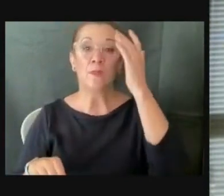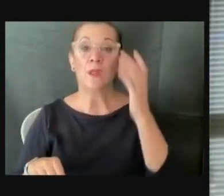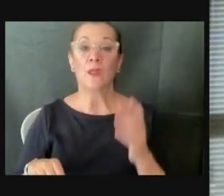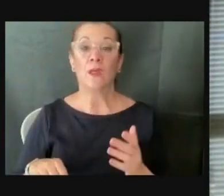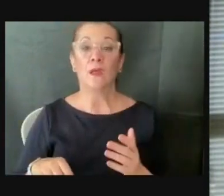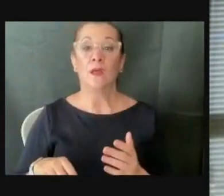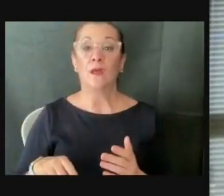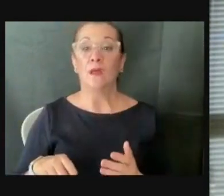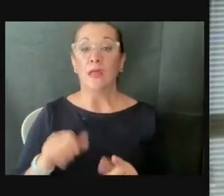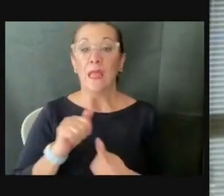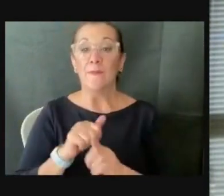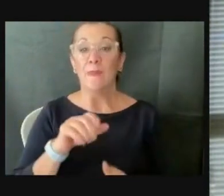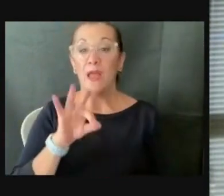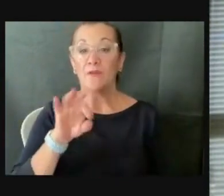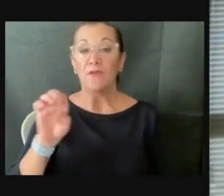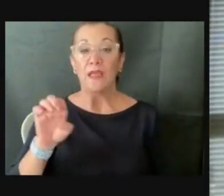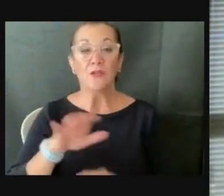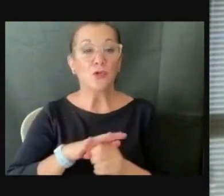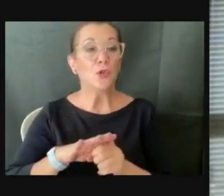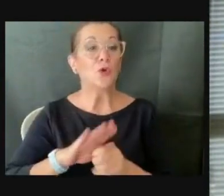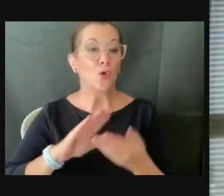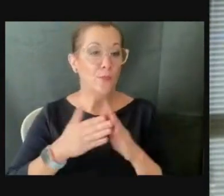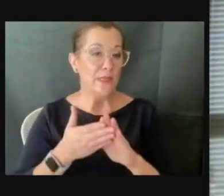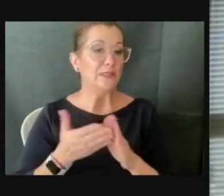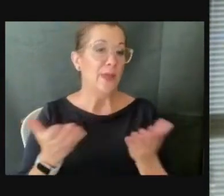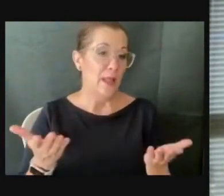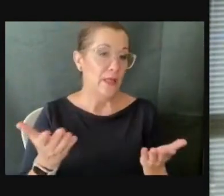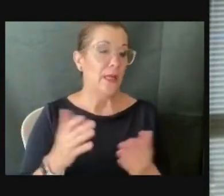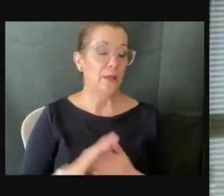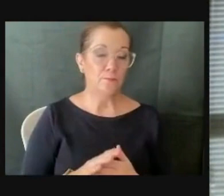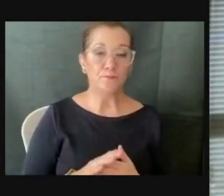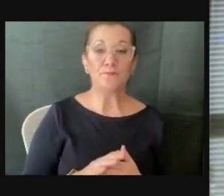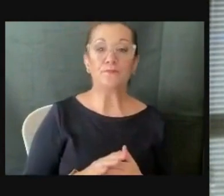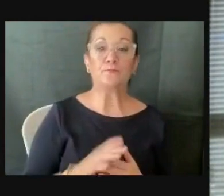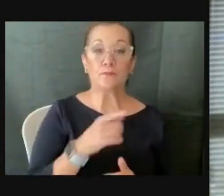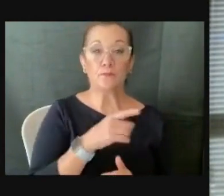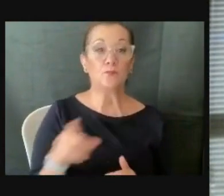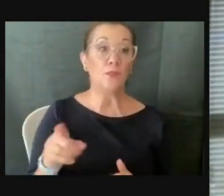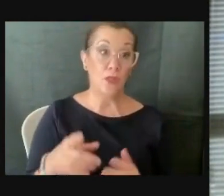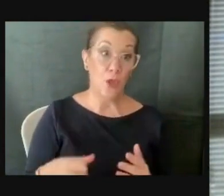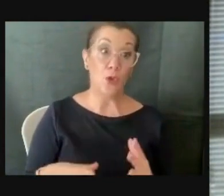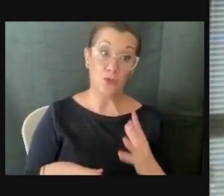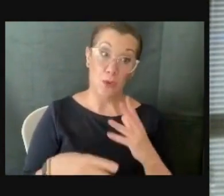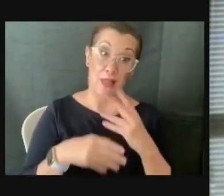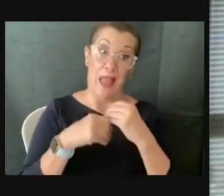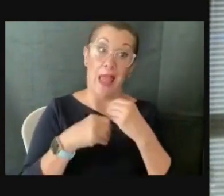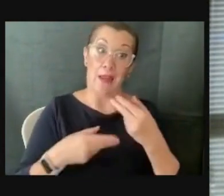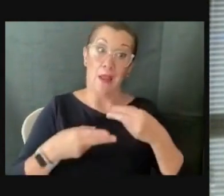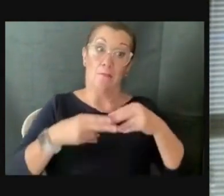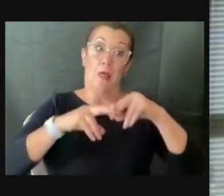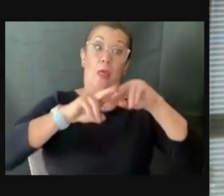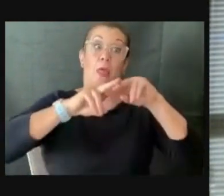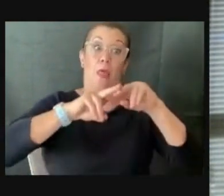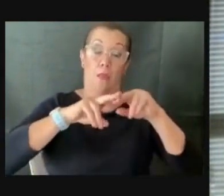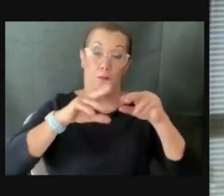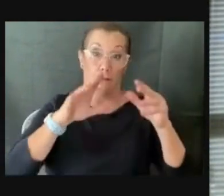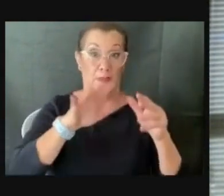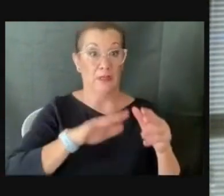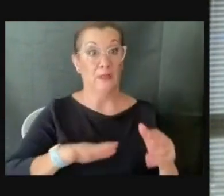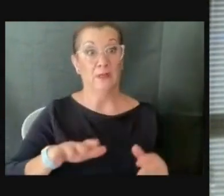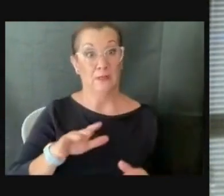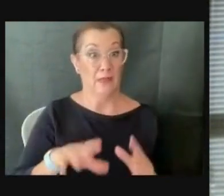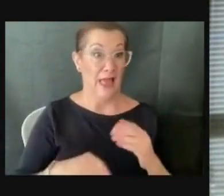impact fees to your local municipality. And so those can kind of add up to the tune of a couple